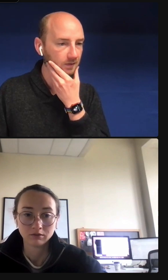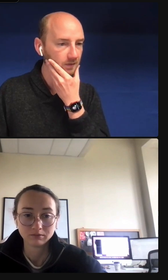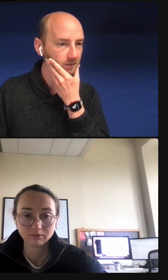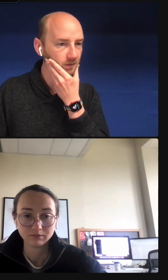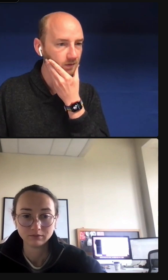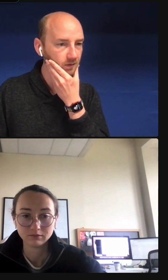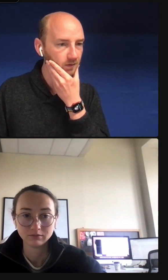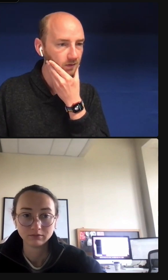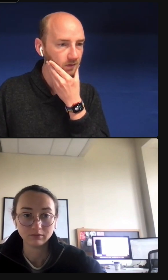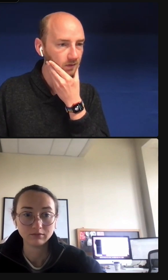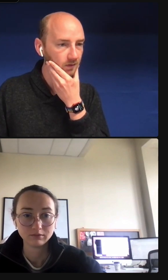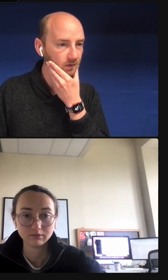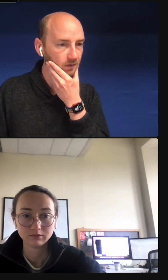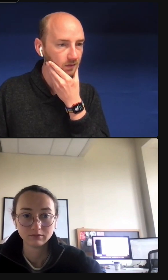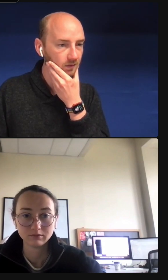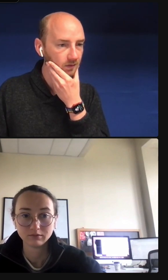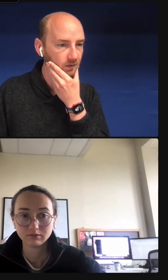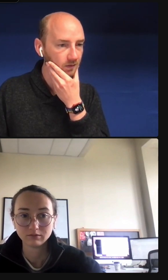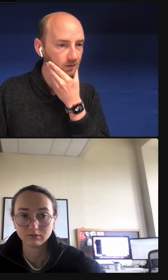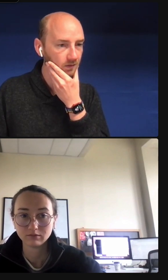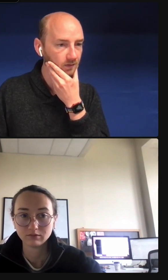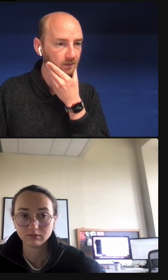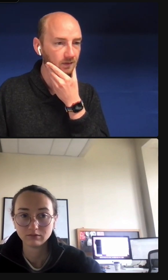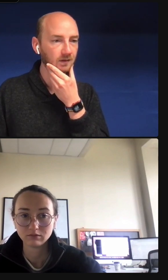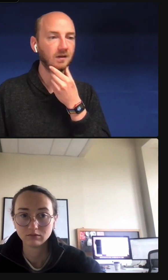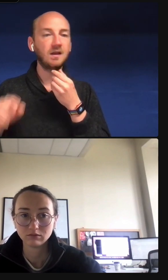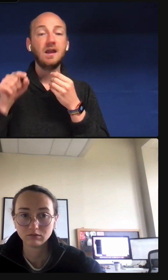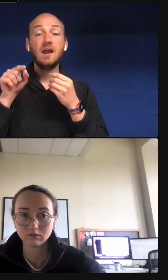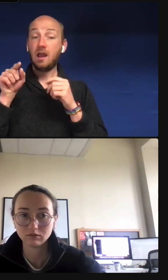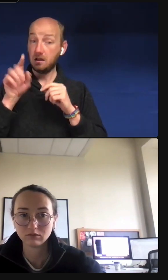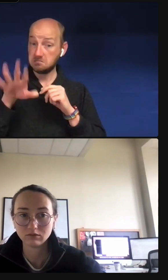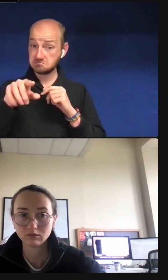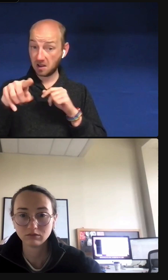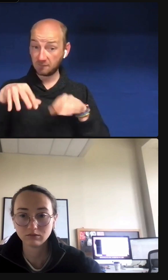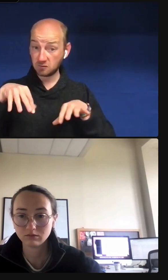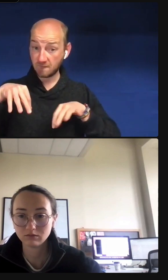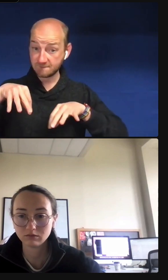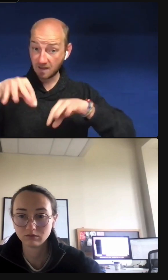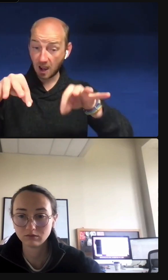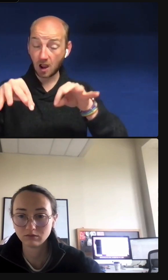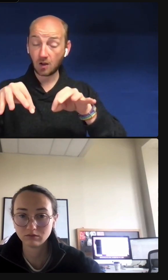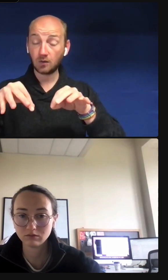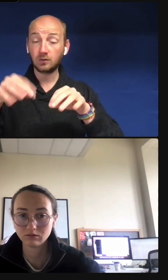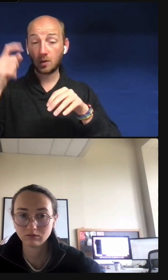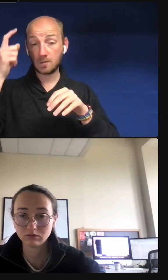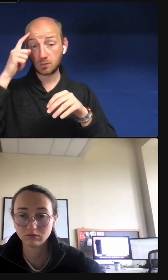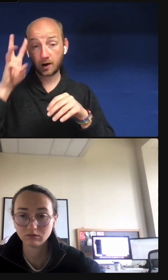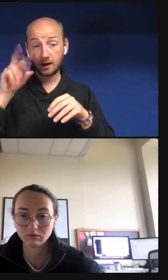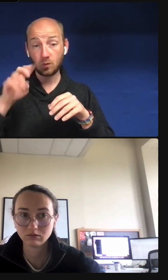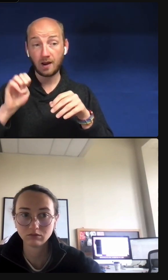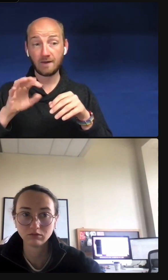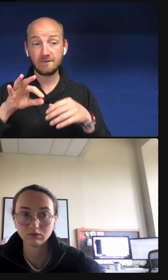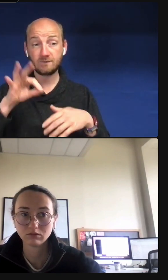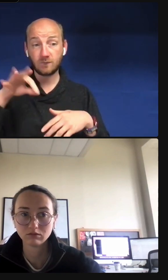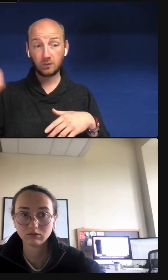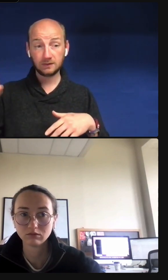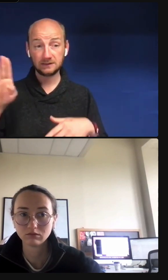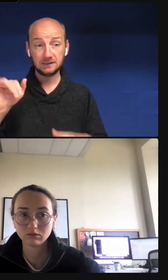much regarding the brainwave frequency bands intrinsic to supporting cognitive flexibility between the